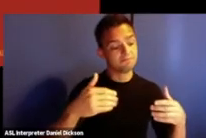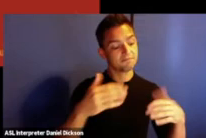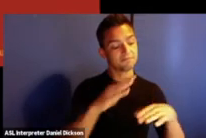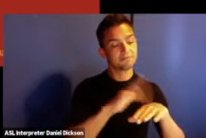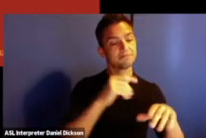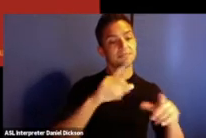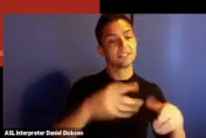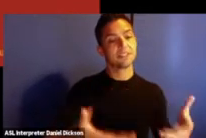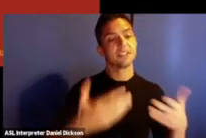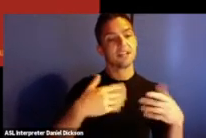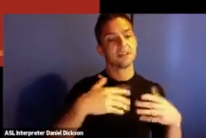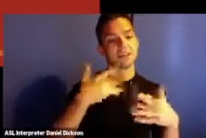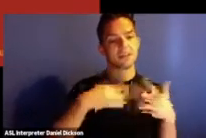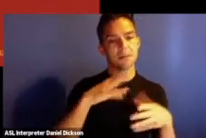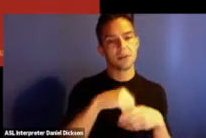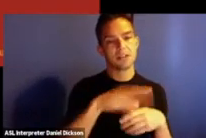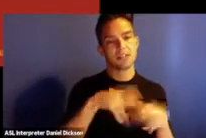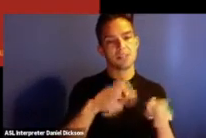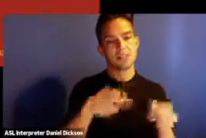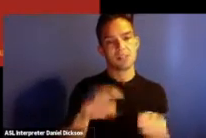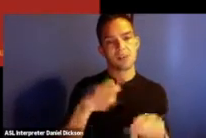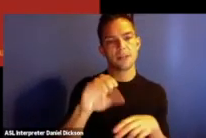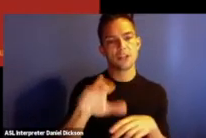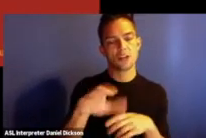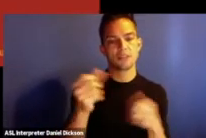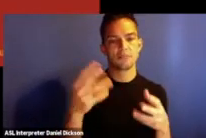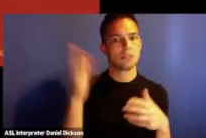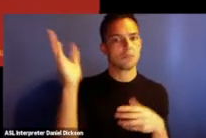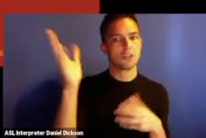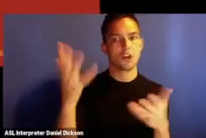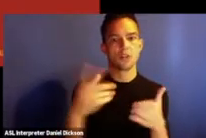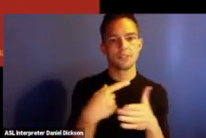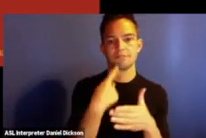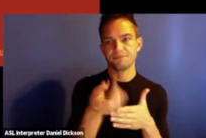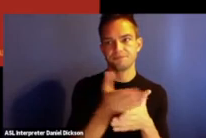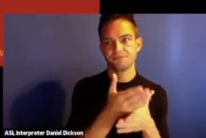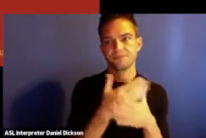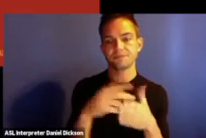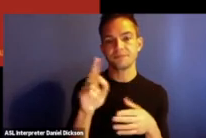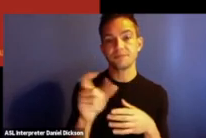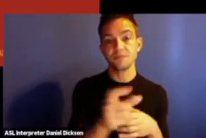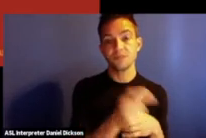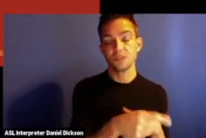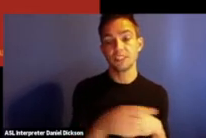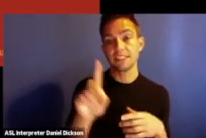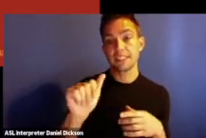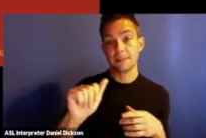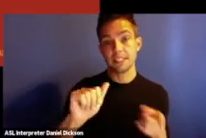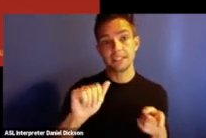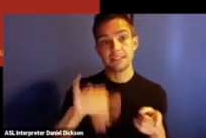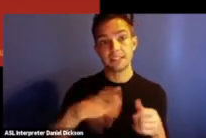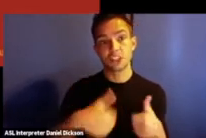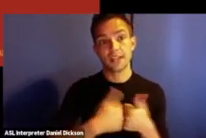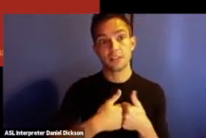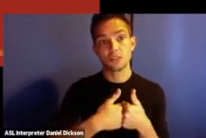part of this panel and webinar. And as many of the presenters today have already shared, diagnosis of disability is a